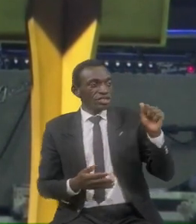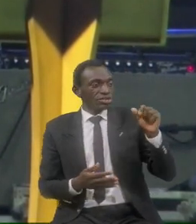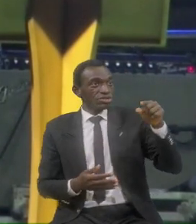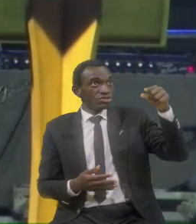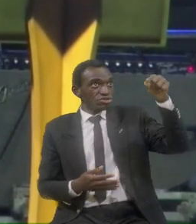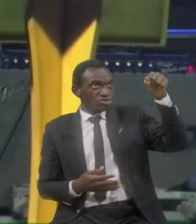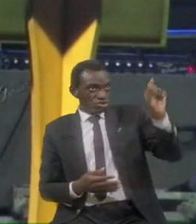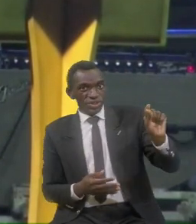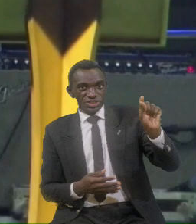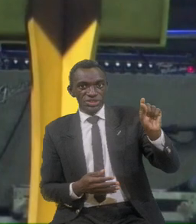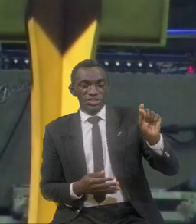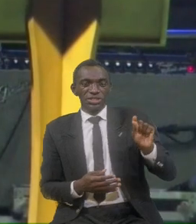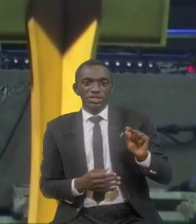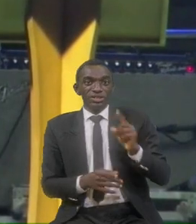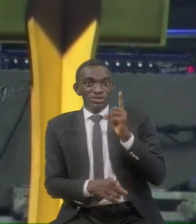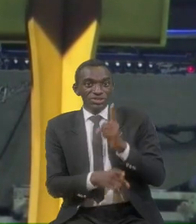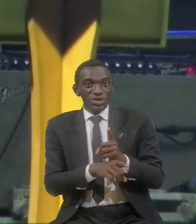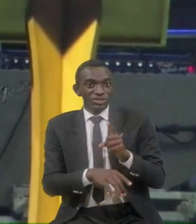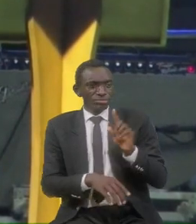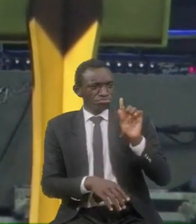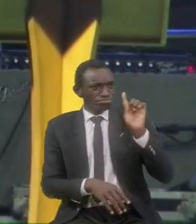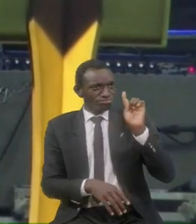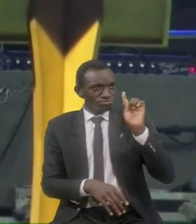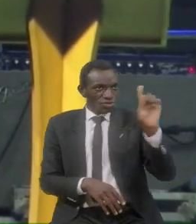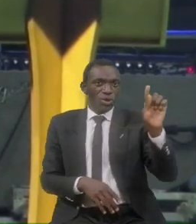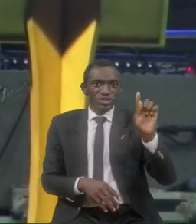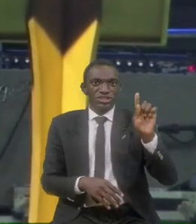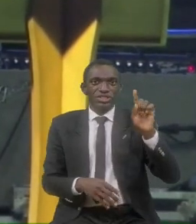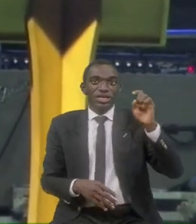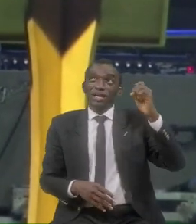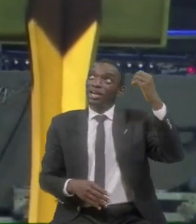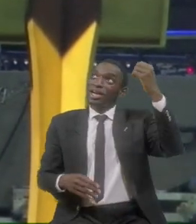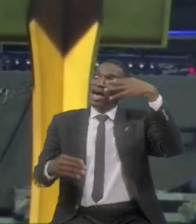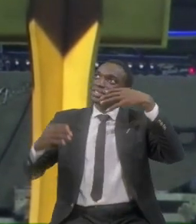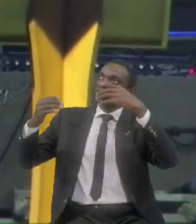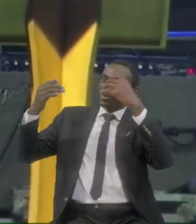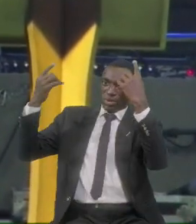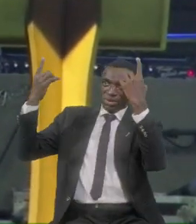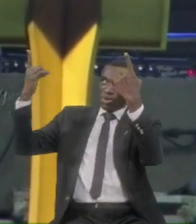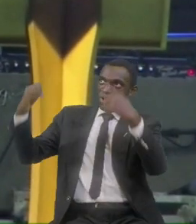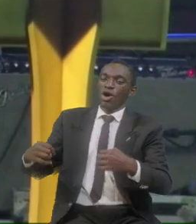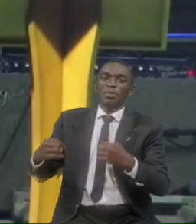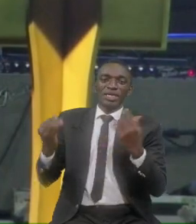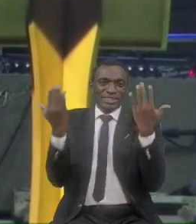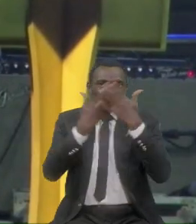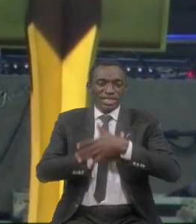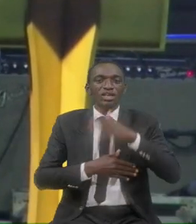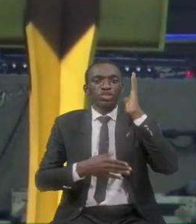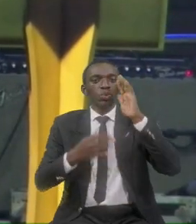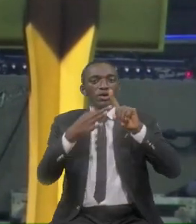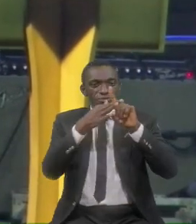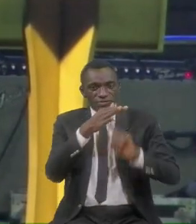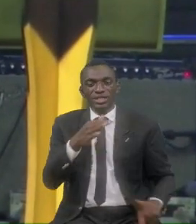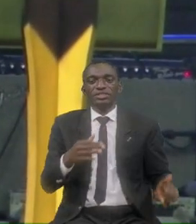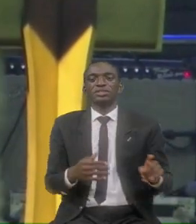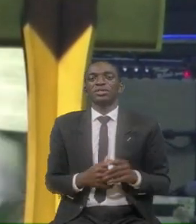Just at the touch of the switch, light will come, darkness will vanish away. Kapag pindutan